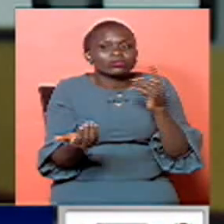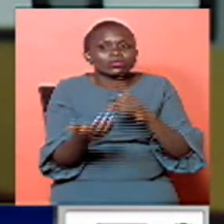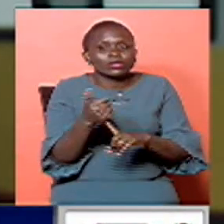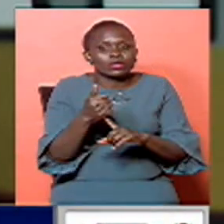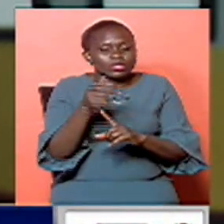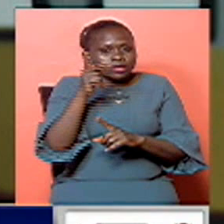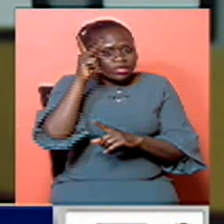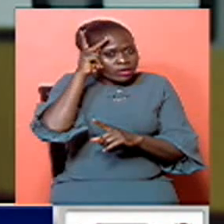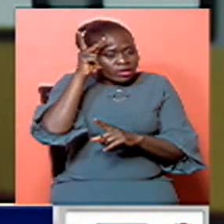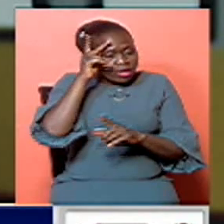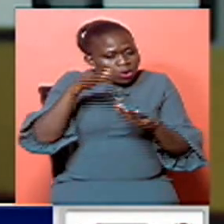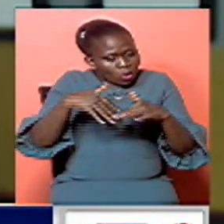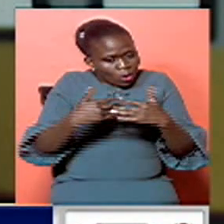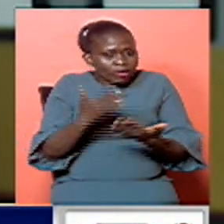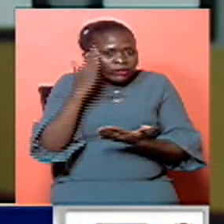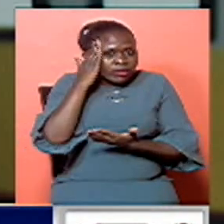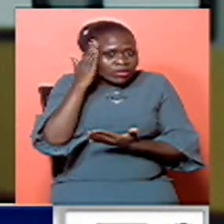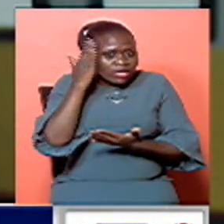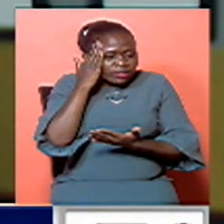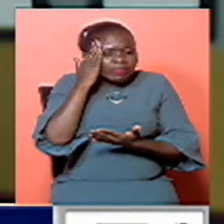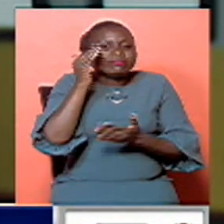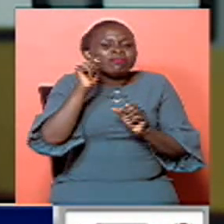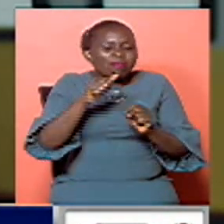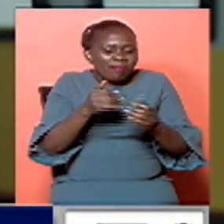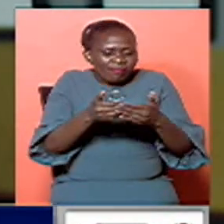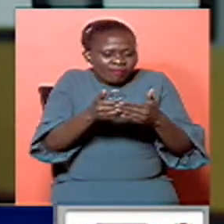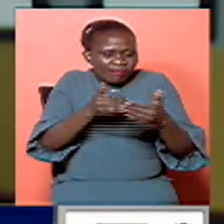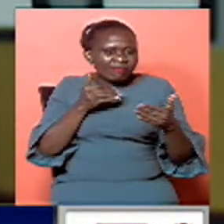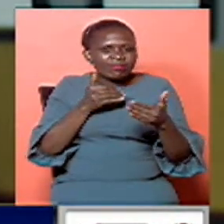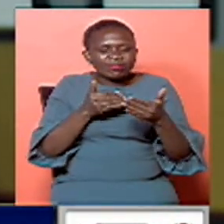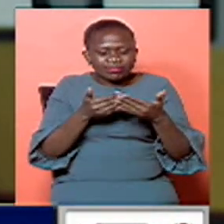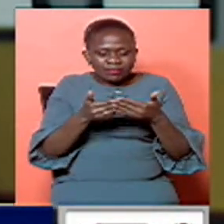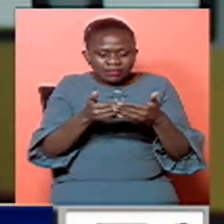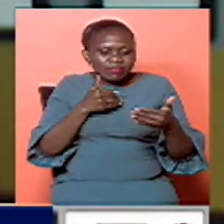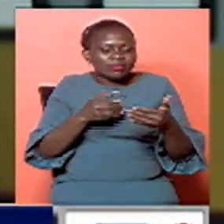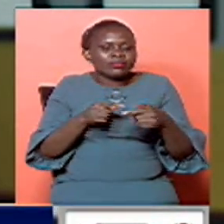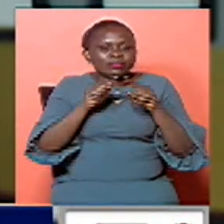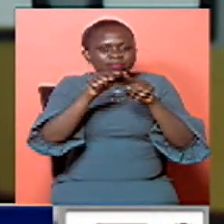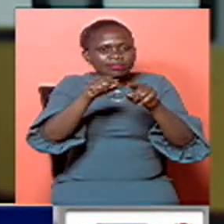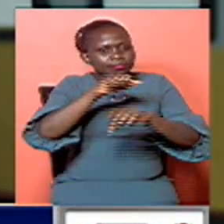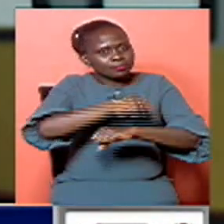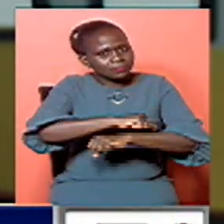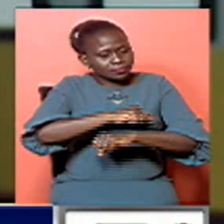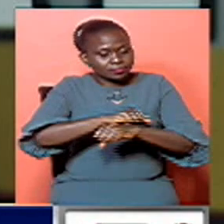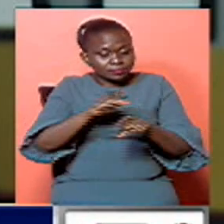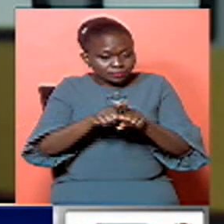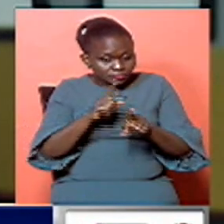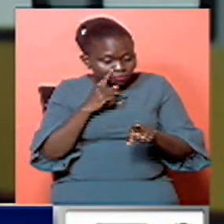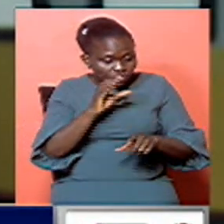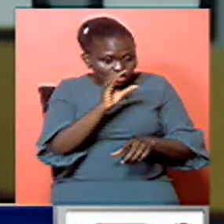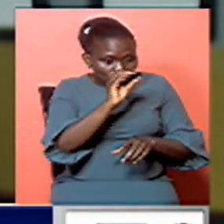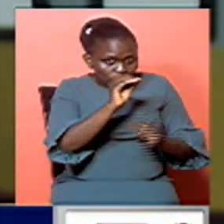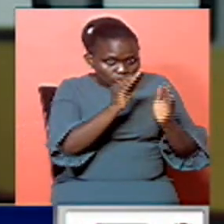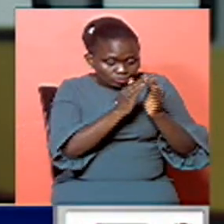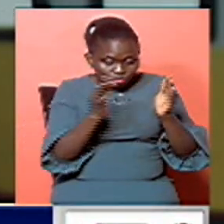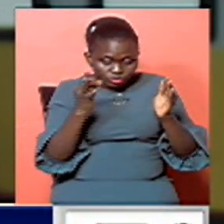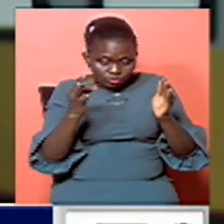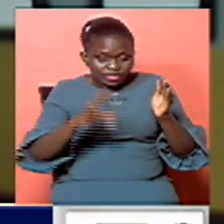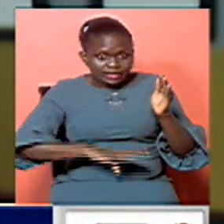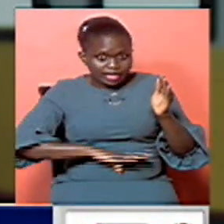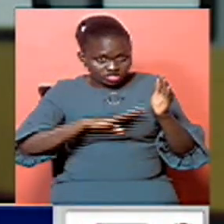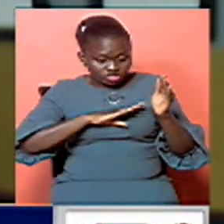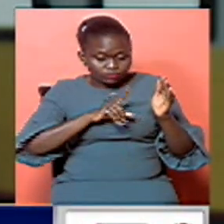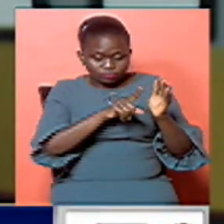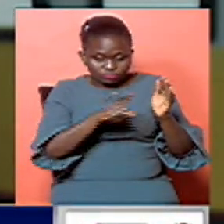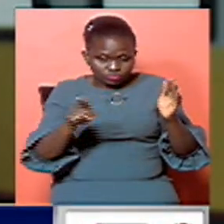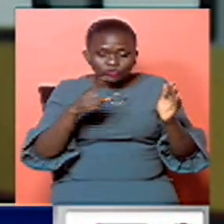or skills or knowledge at an early age, even before they go to school. If we look at 0 to 3 years, who is